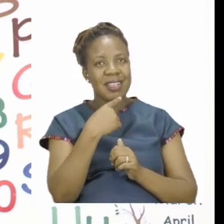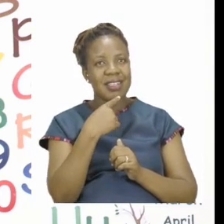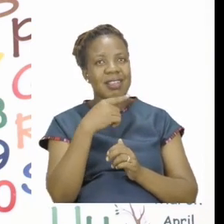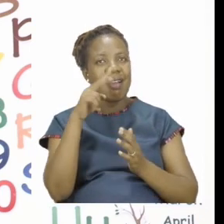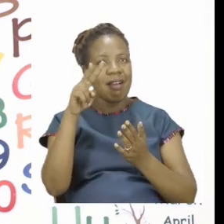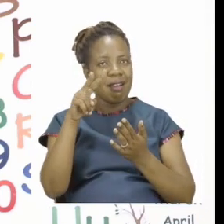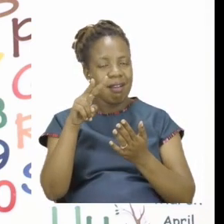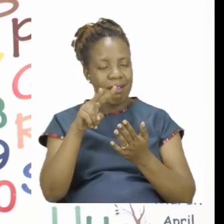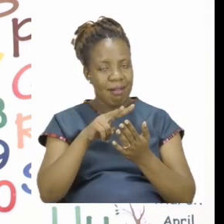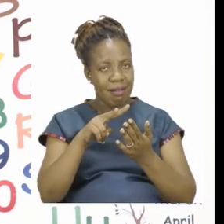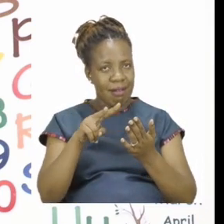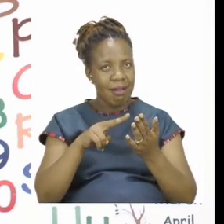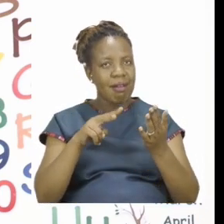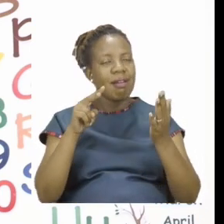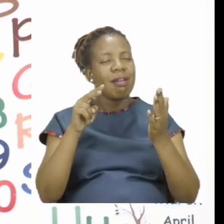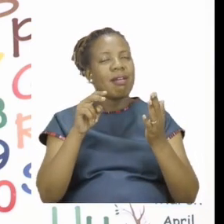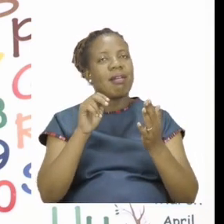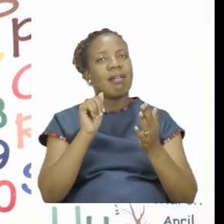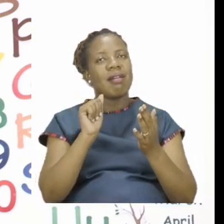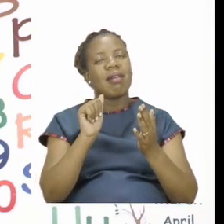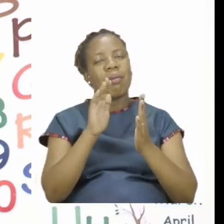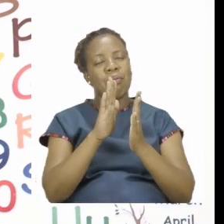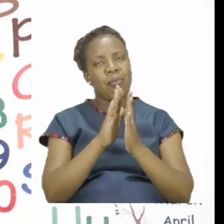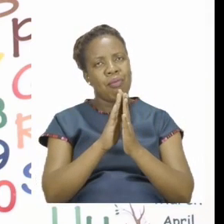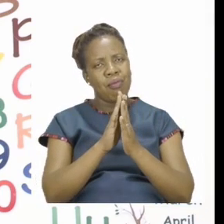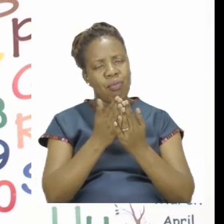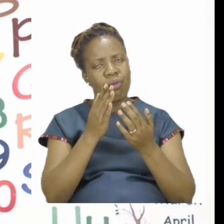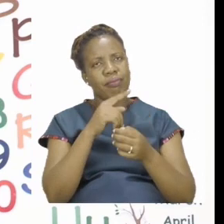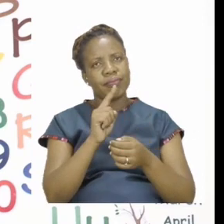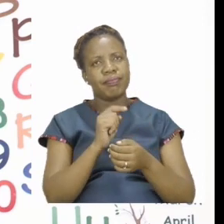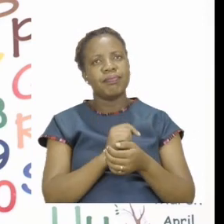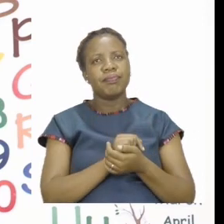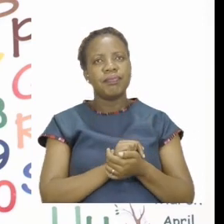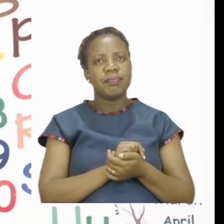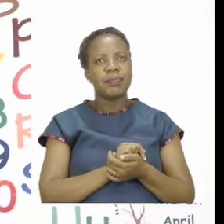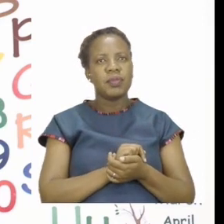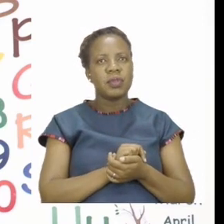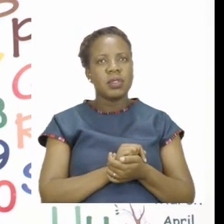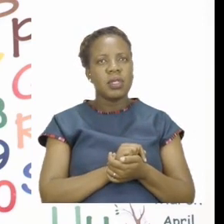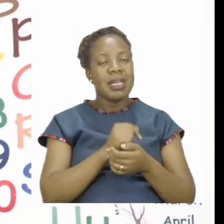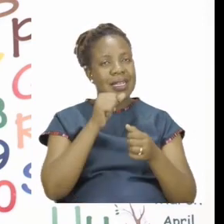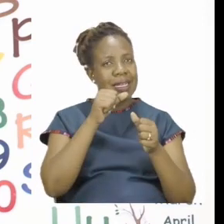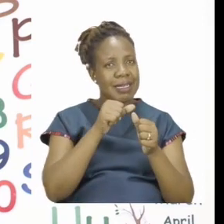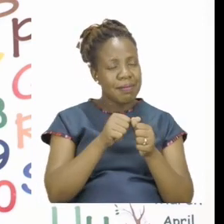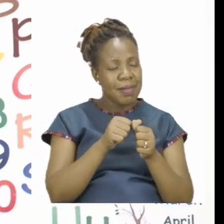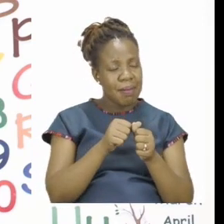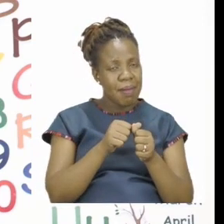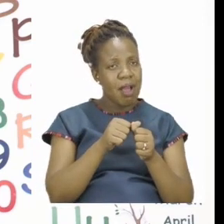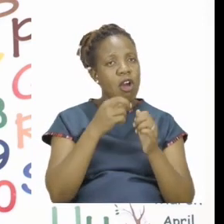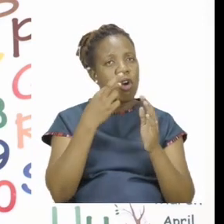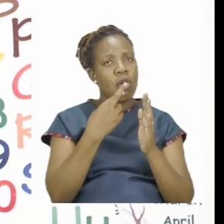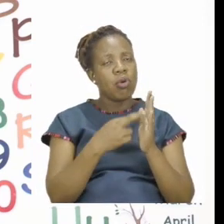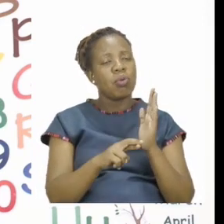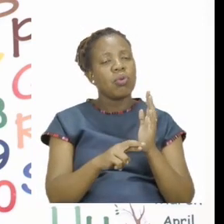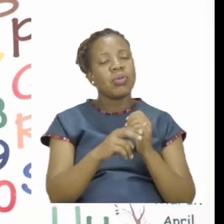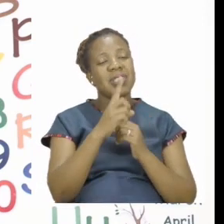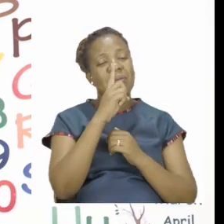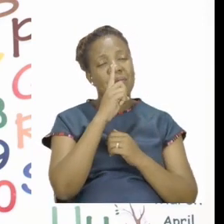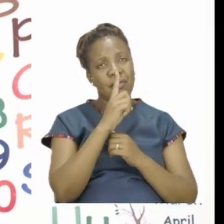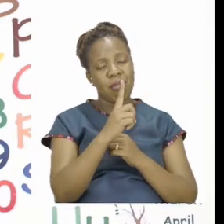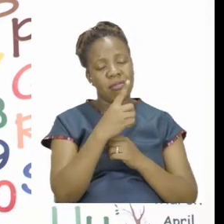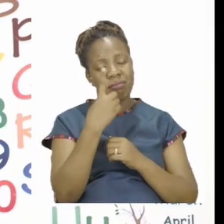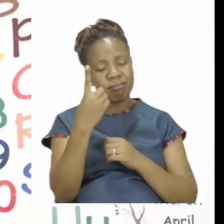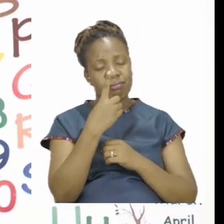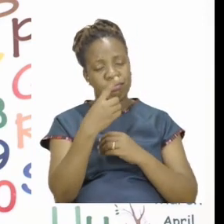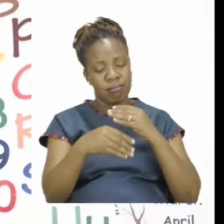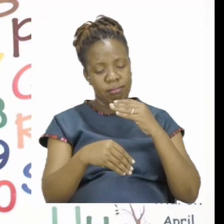still happening, is the word reading. Now, all we do here is just add ing, because this